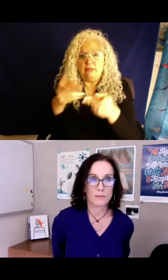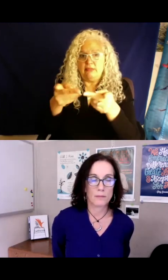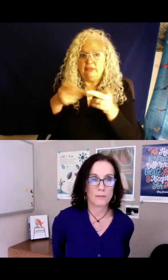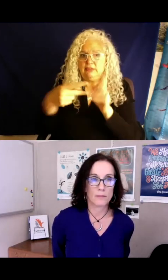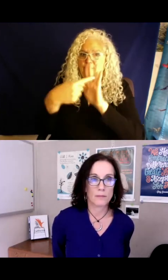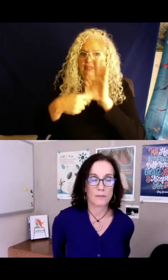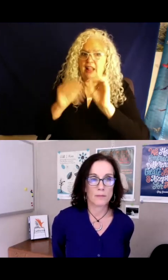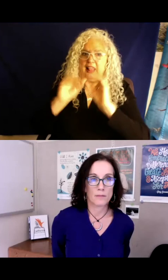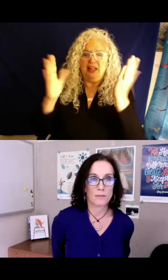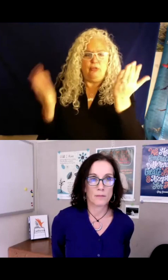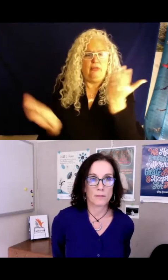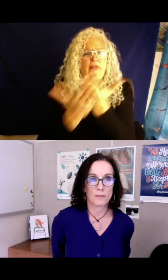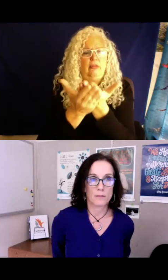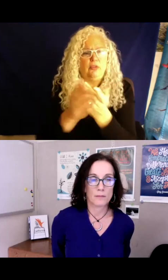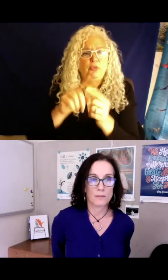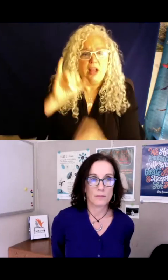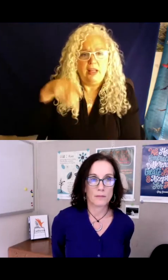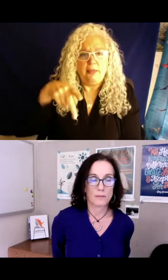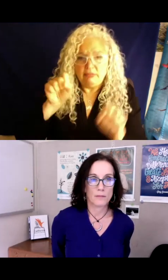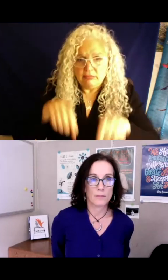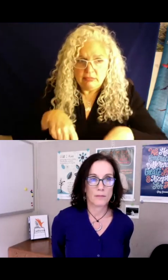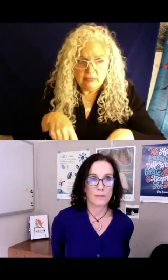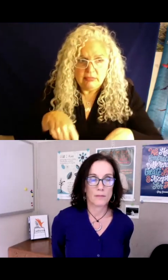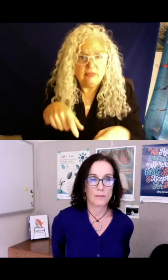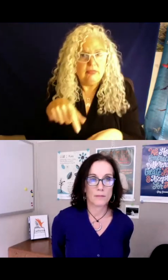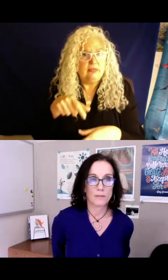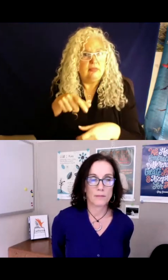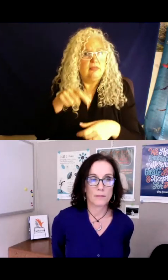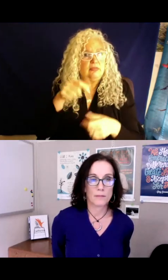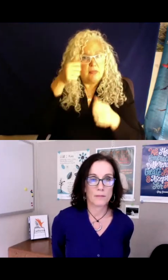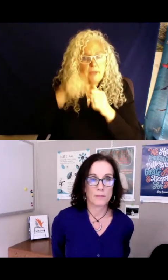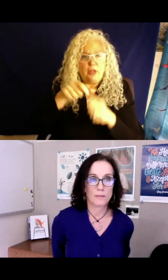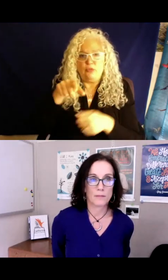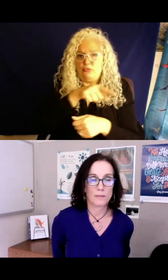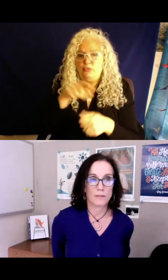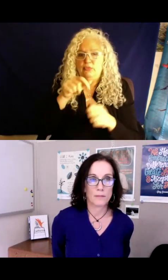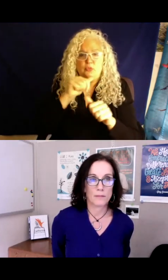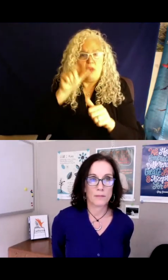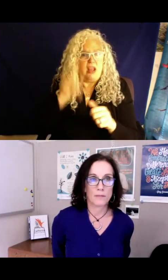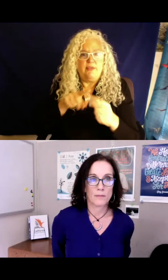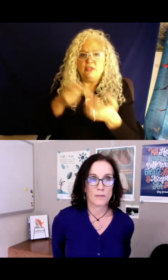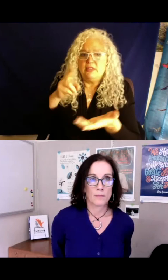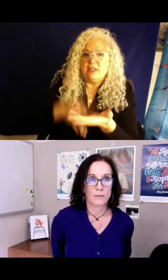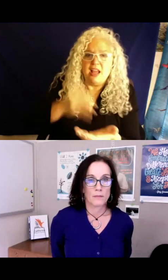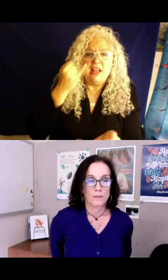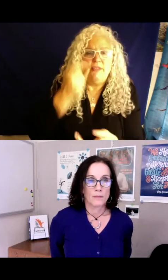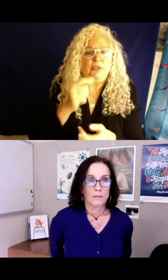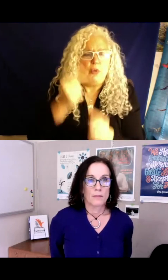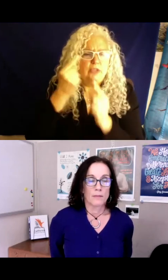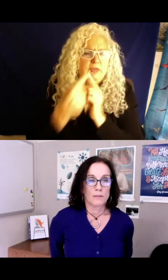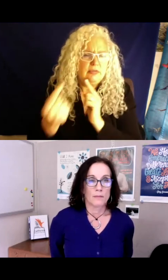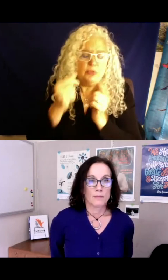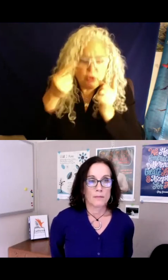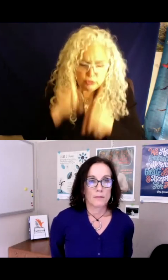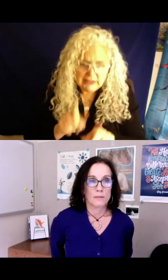your disagreements out and make your position very clear, attach that to the IEP, and just remember that you